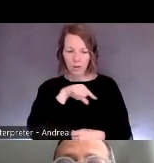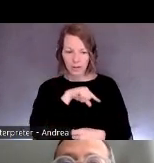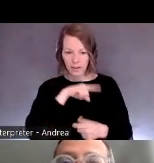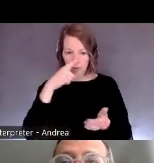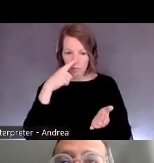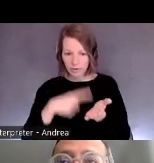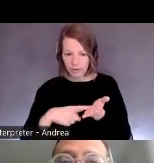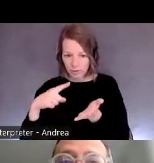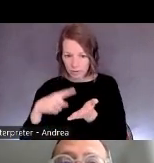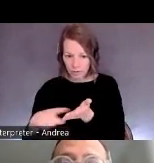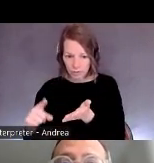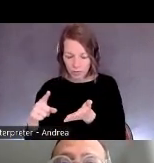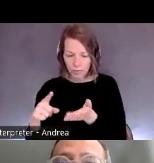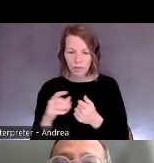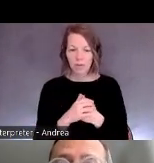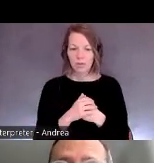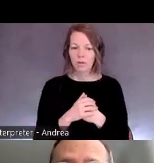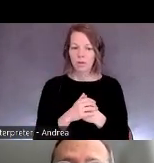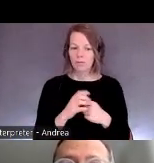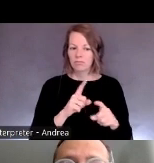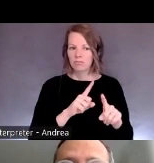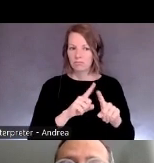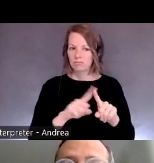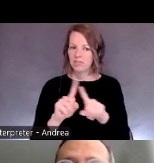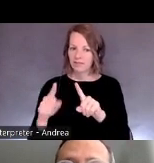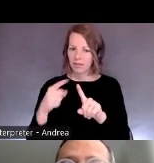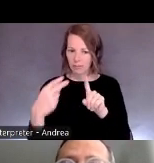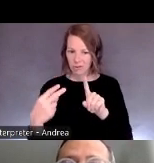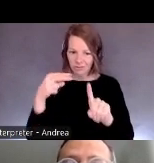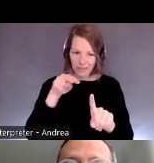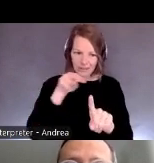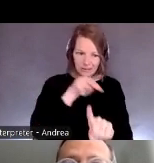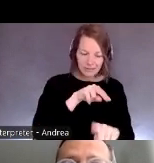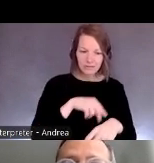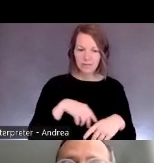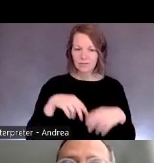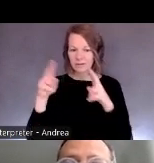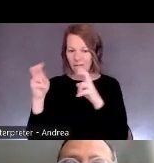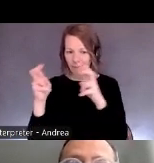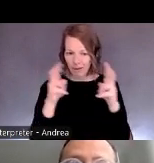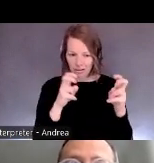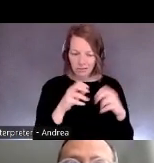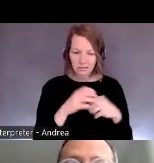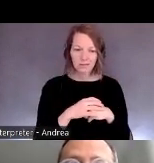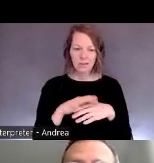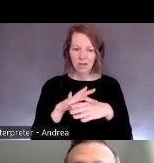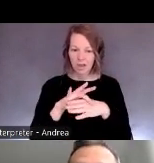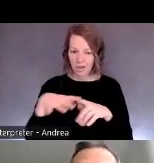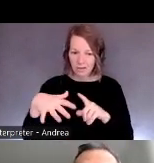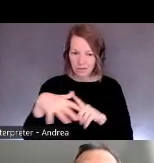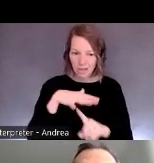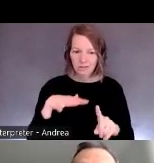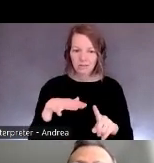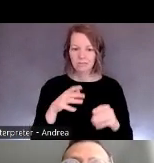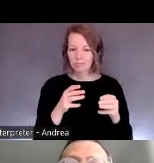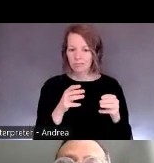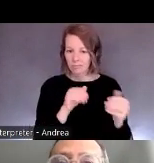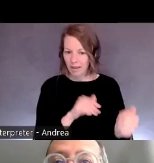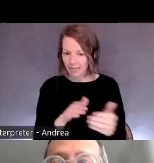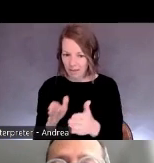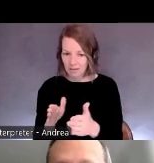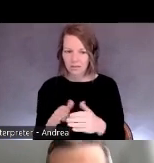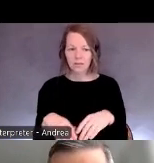research, a wide range of perspectives, topics, contexts, and methods, and the inclusion of interdisciplinary